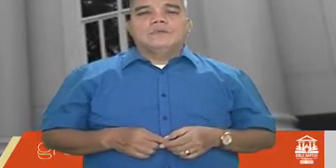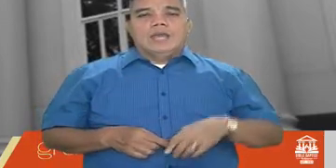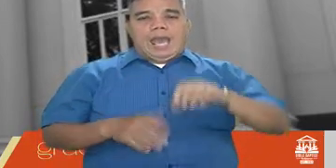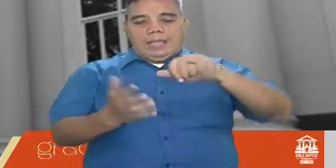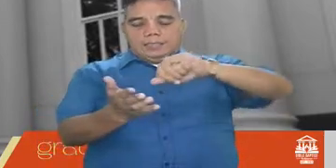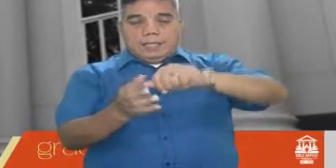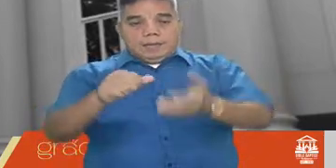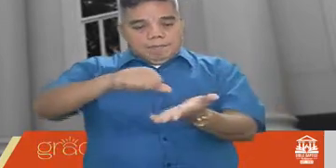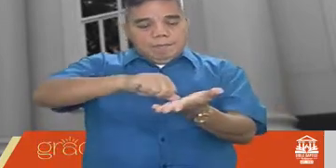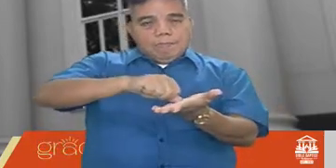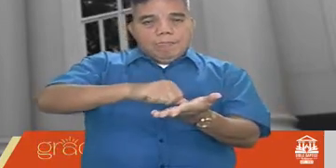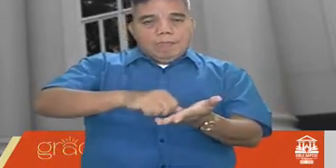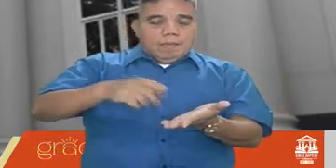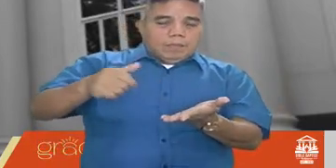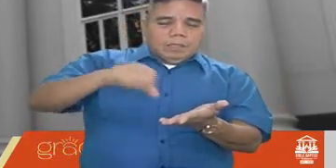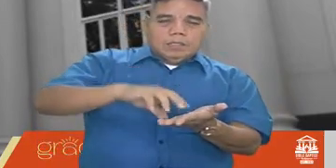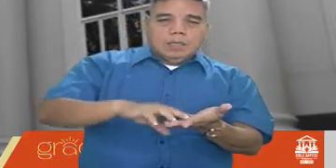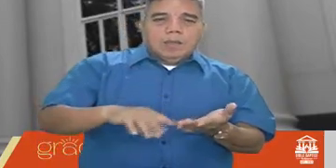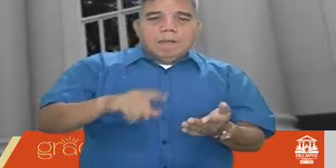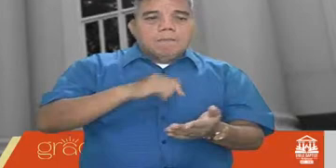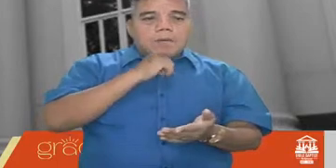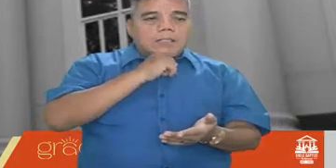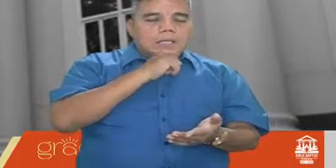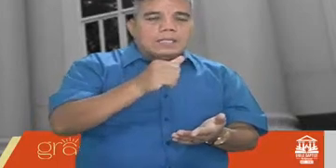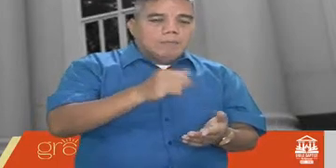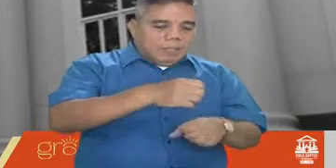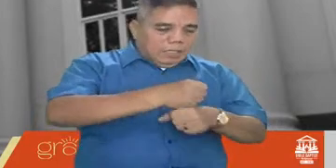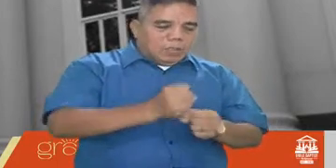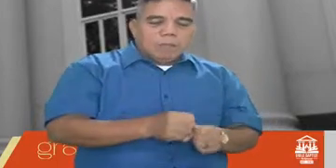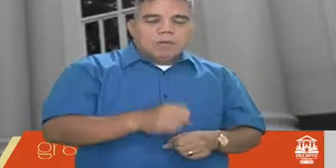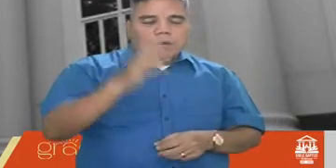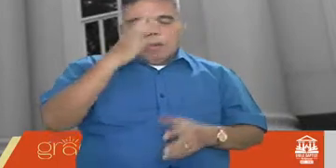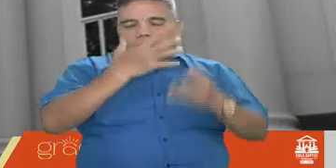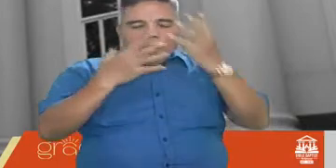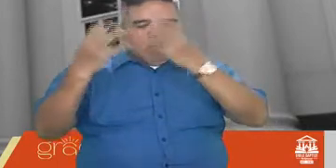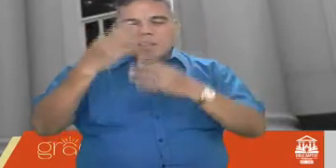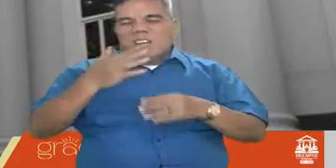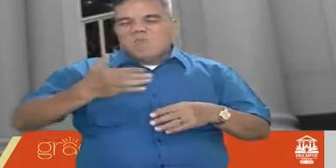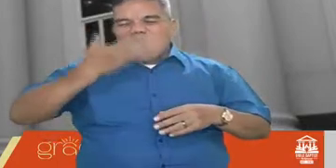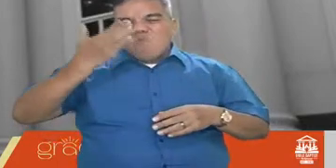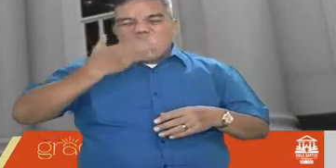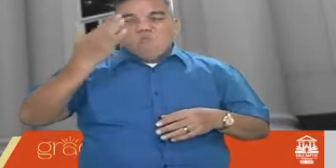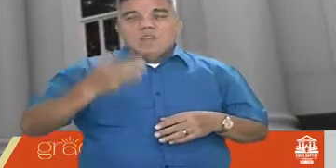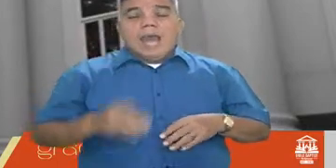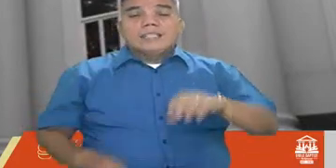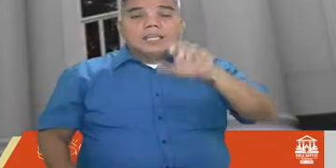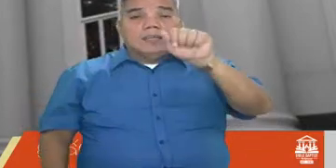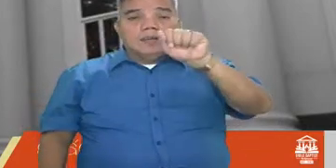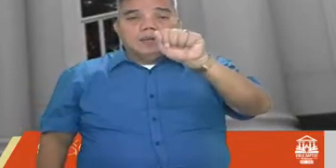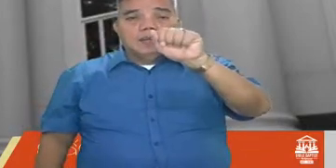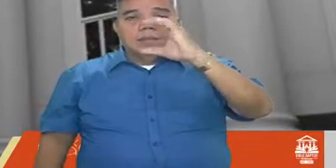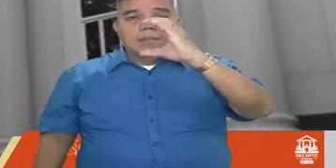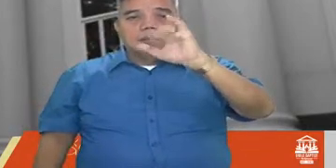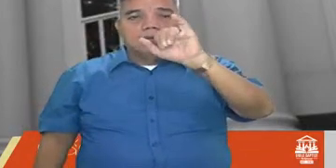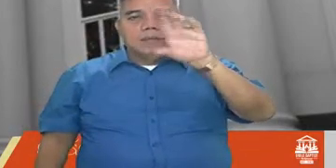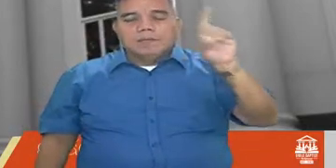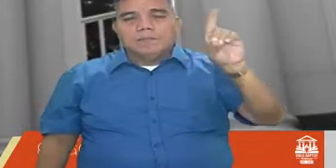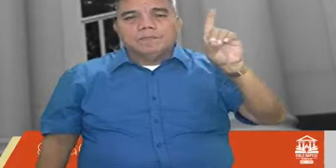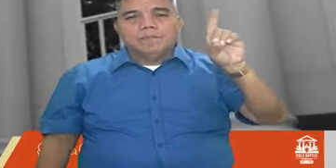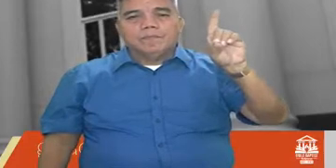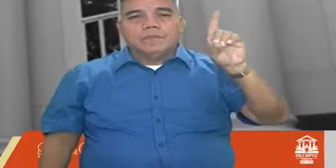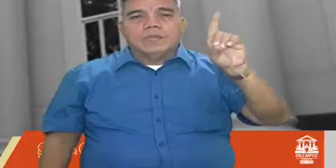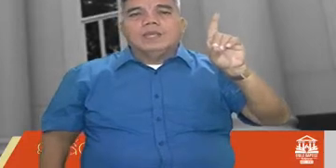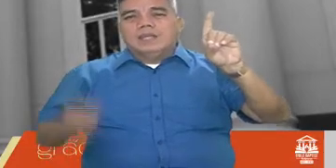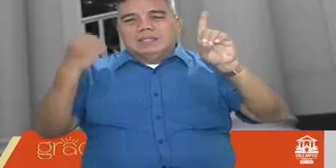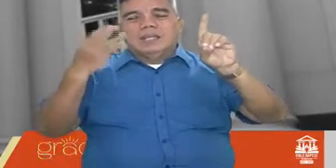Muriatic acid, makahilo. Pero wala niya ma-destroyed ang plastic nga nag-contain ini. Daghan kayong makahilo